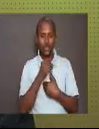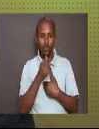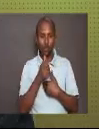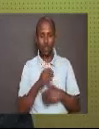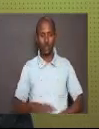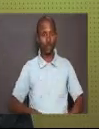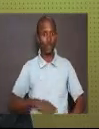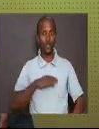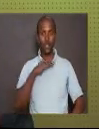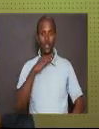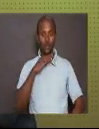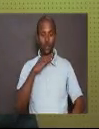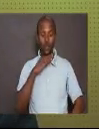satisfied.